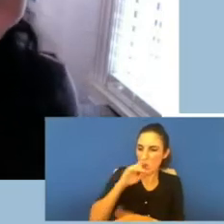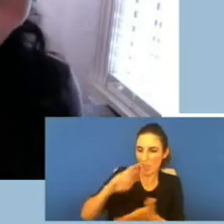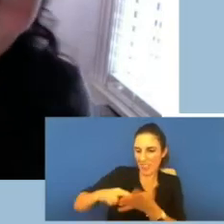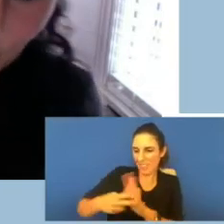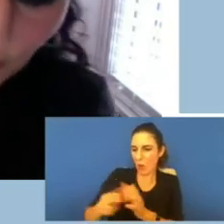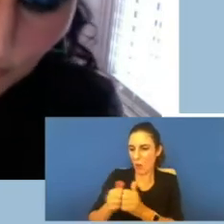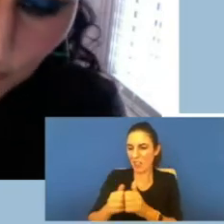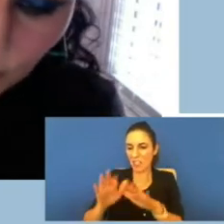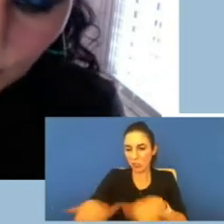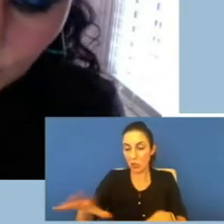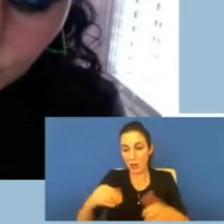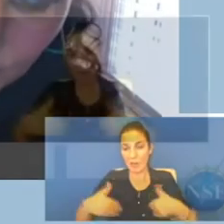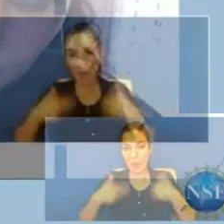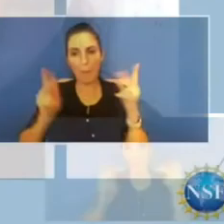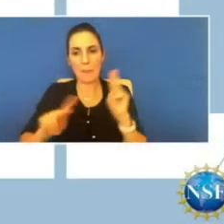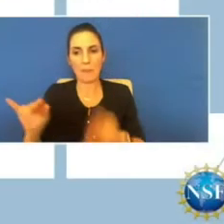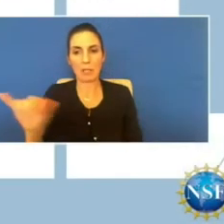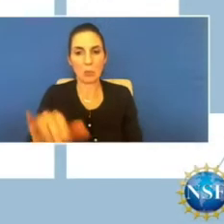well.